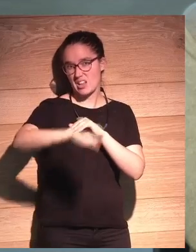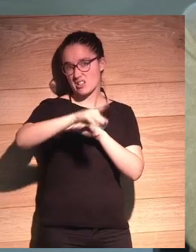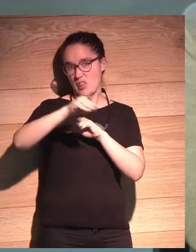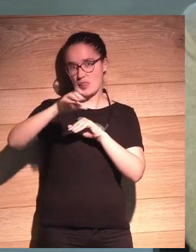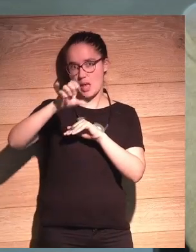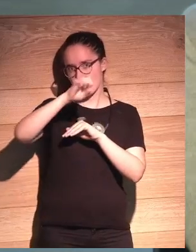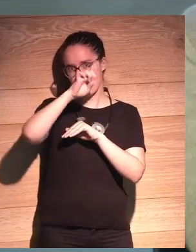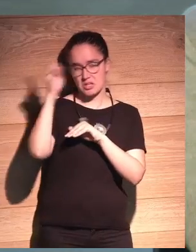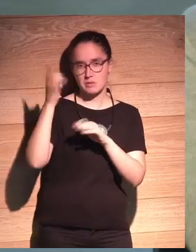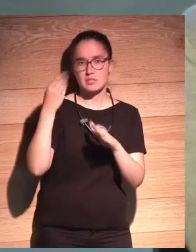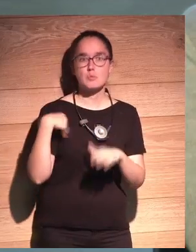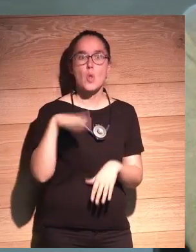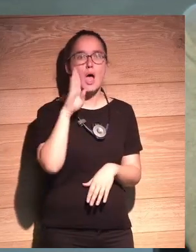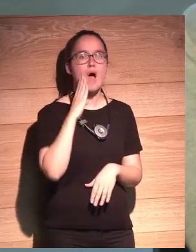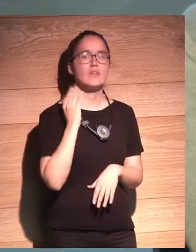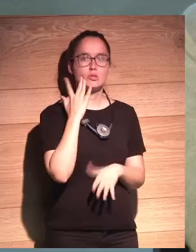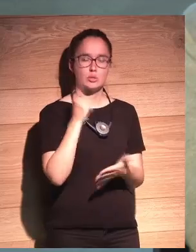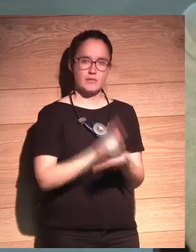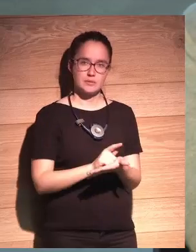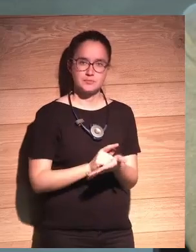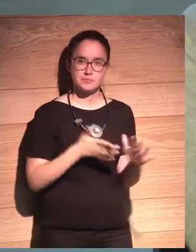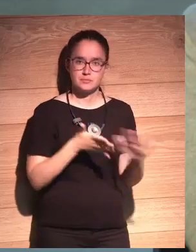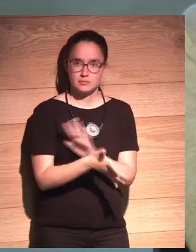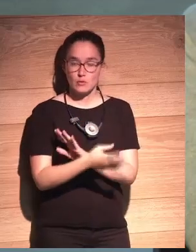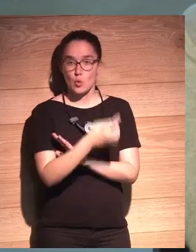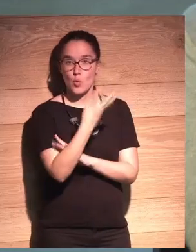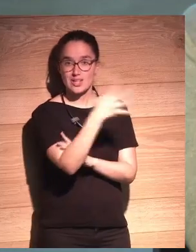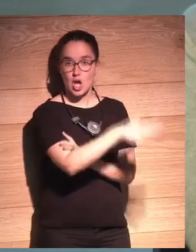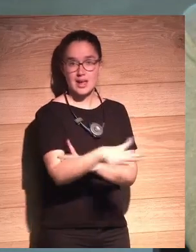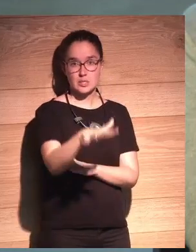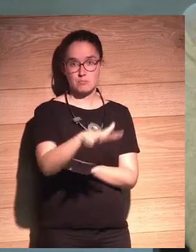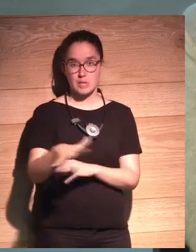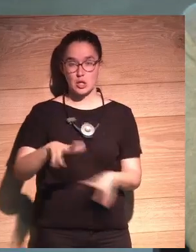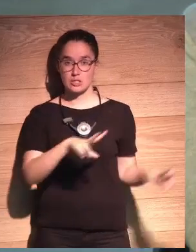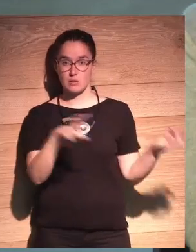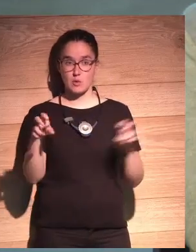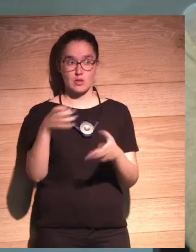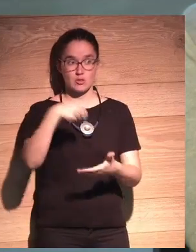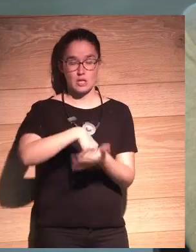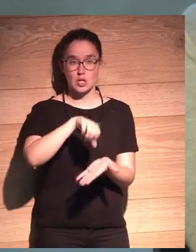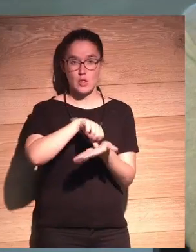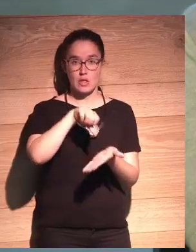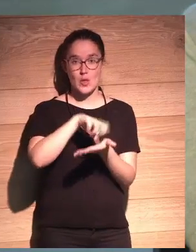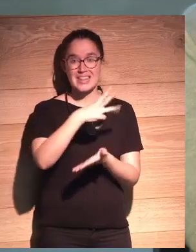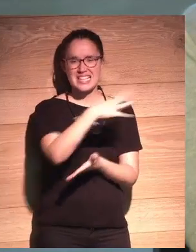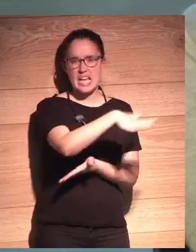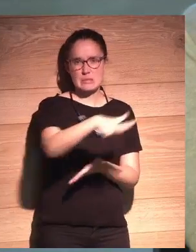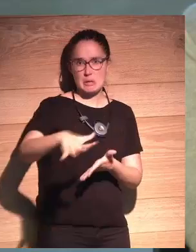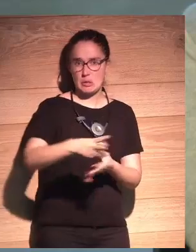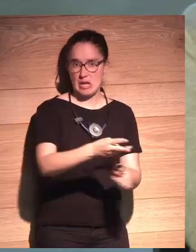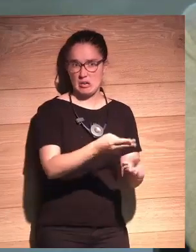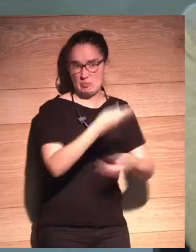Madrid, and it starts with the idea of this affection. I mean, there are 4 innovation spaces in Madrid. We